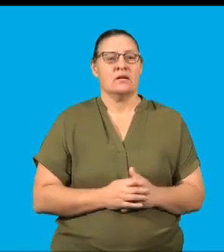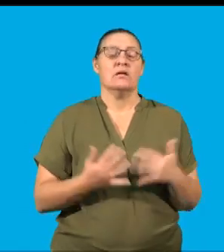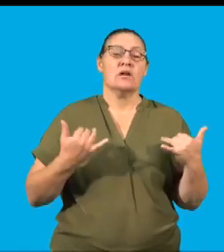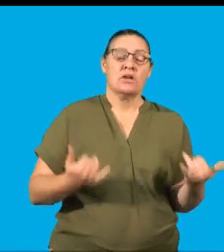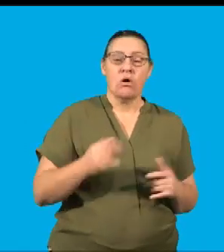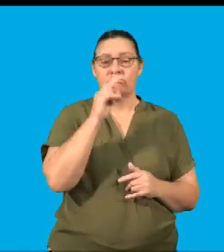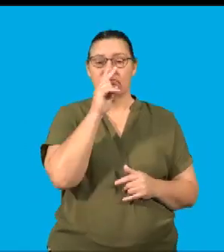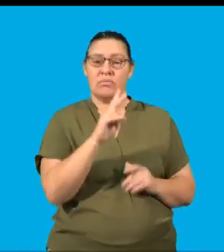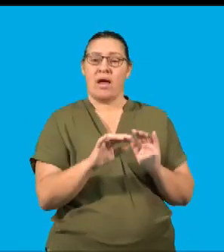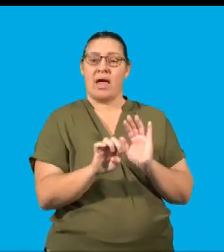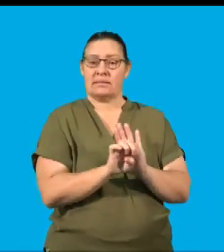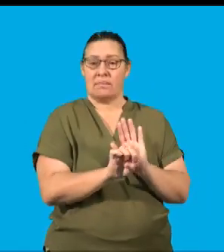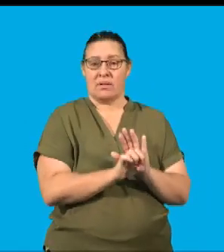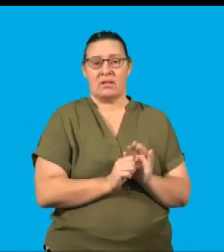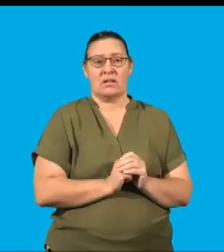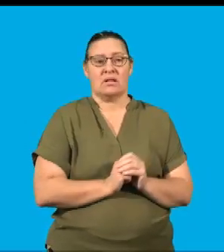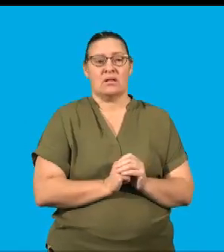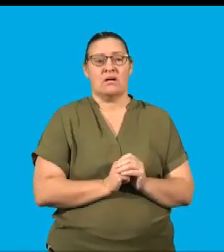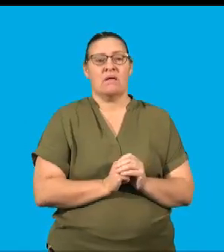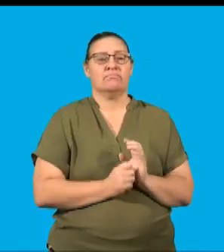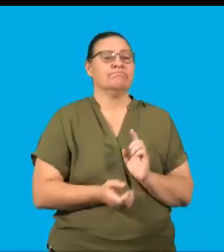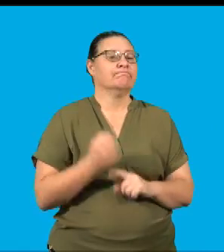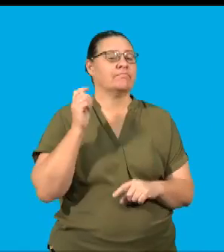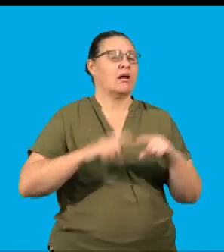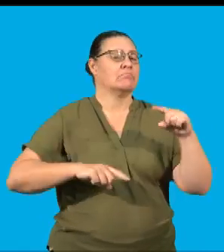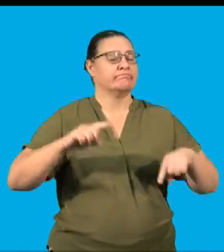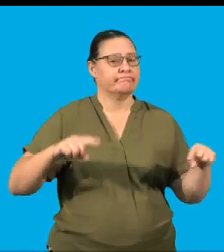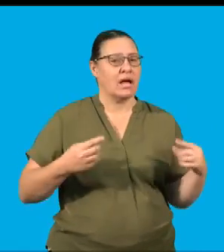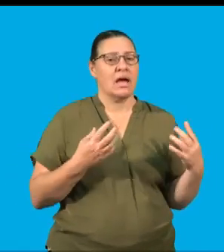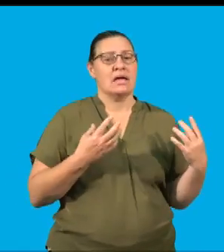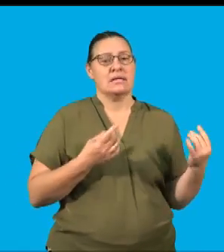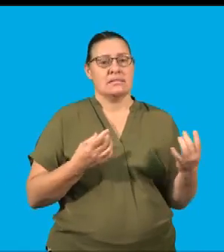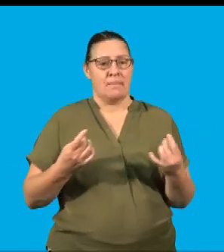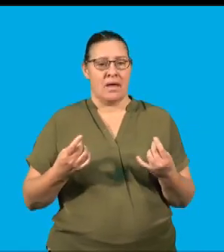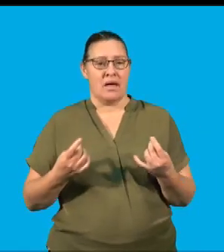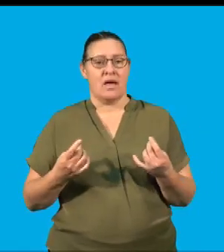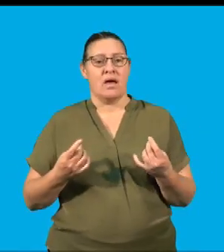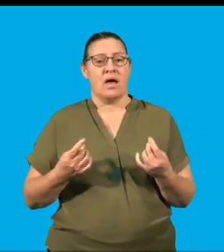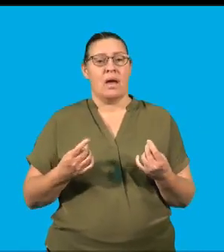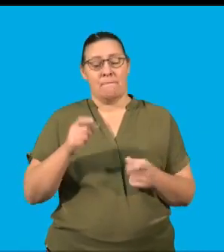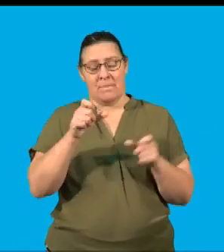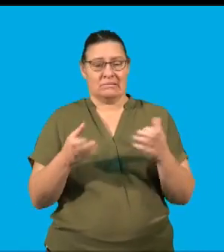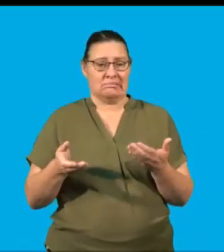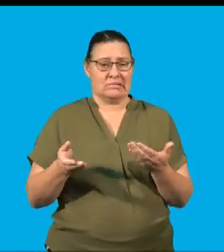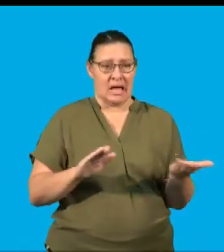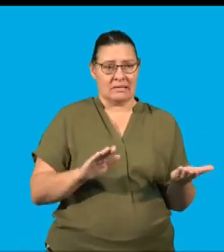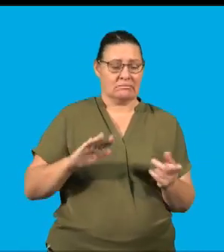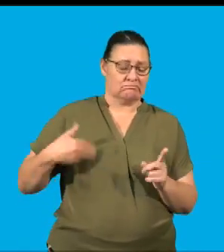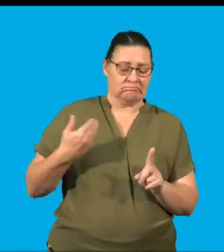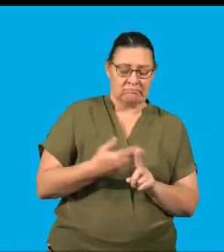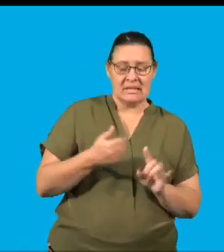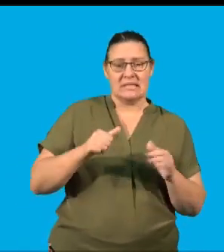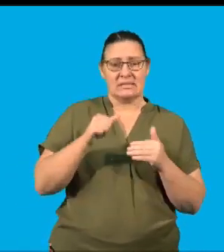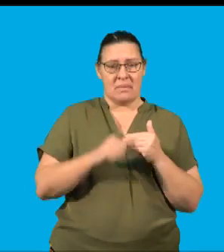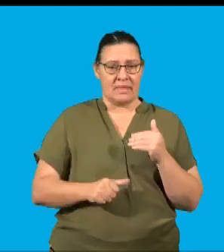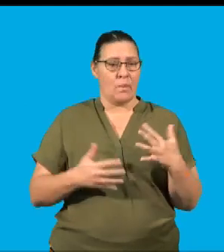Let's look at this example. Find the range of the number of death fatalities that occurred over 6 months on